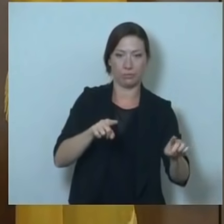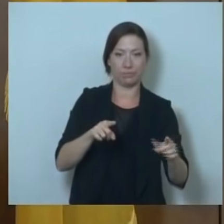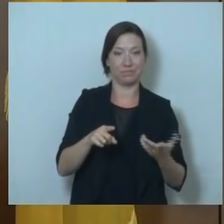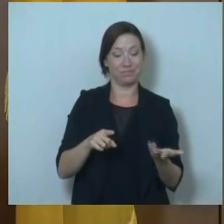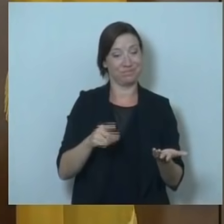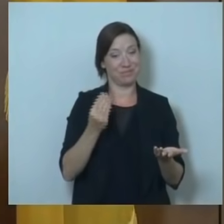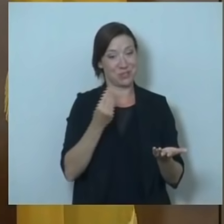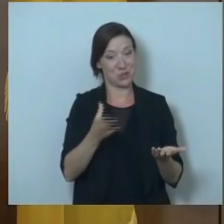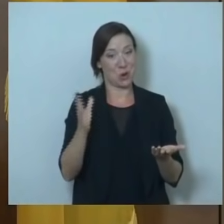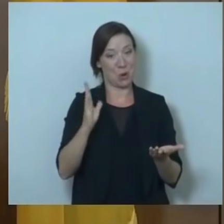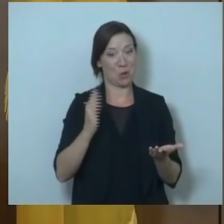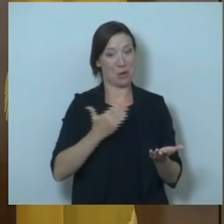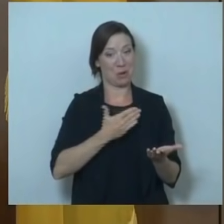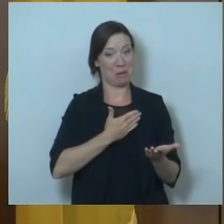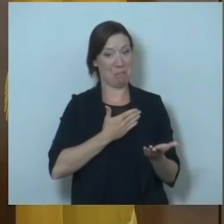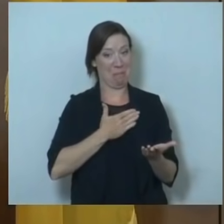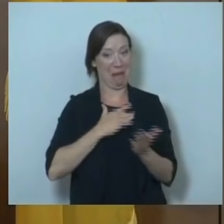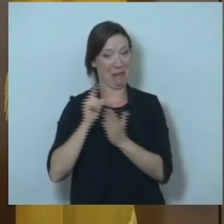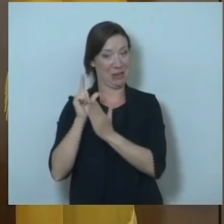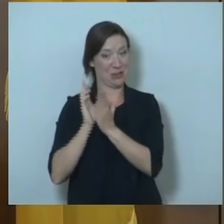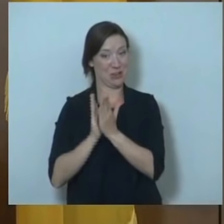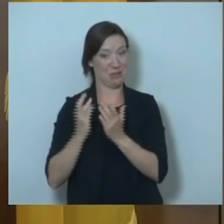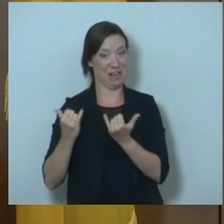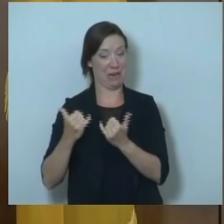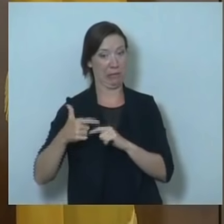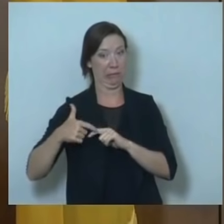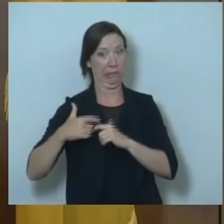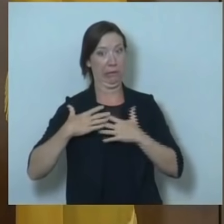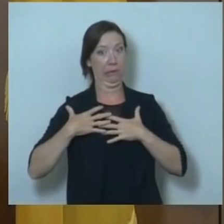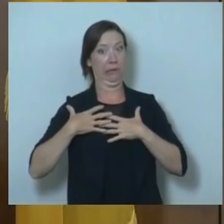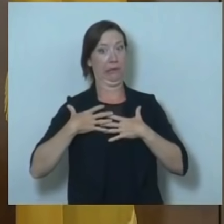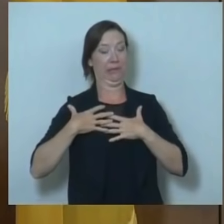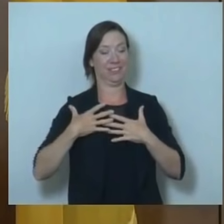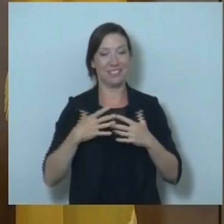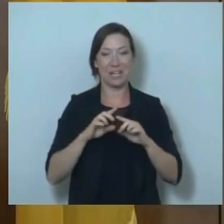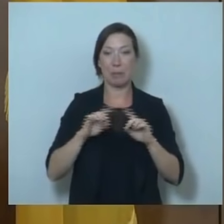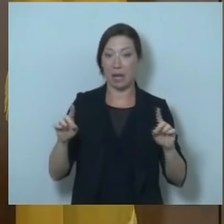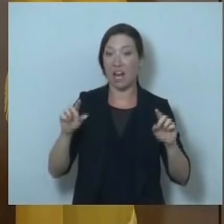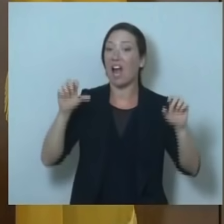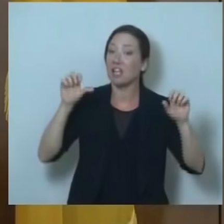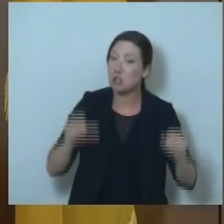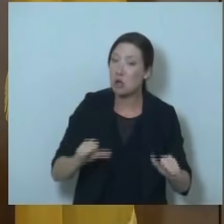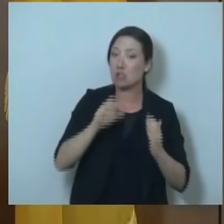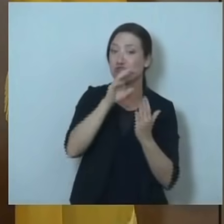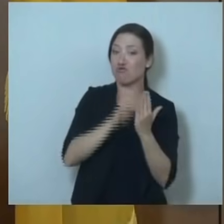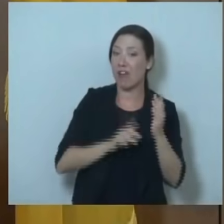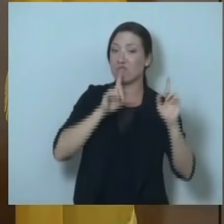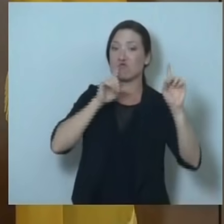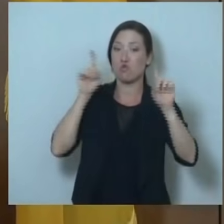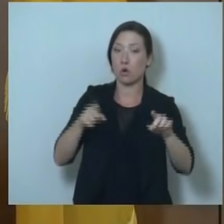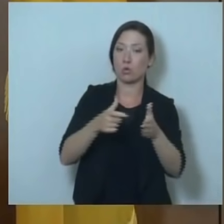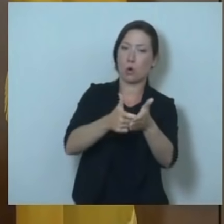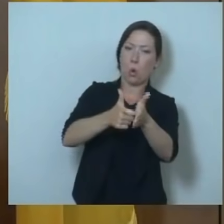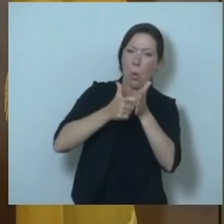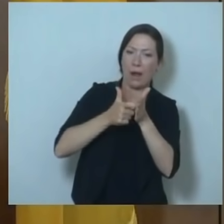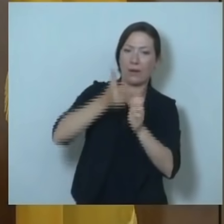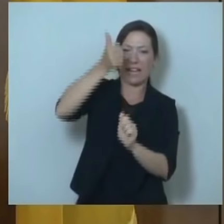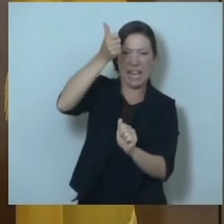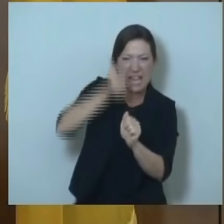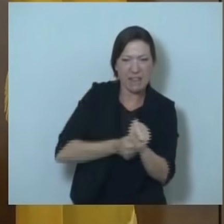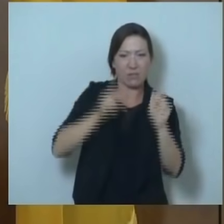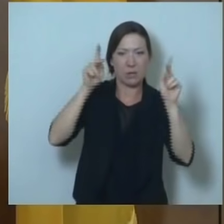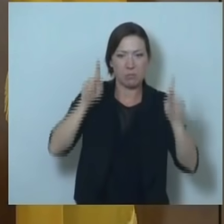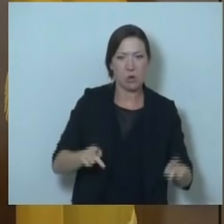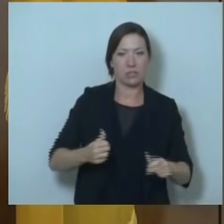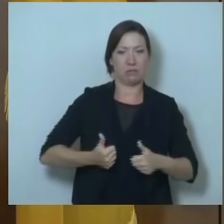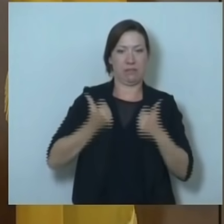holding his breath right now while I say this, that mandates that every single New Mexican is going to wear a face covering. Now,